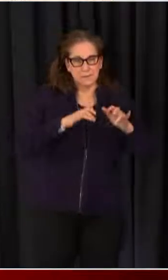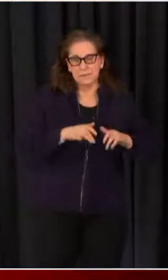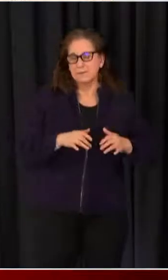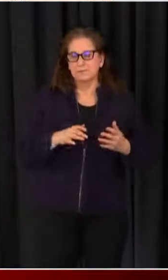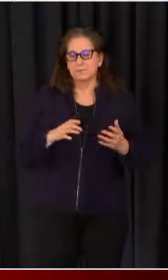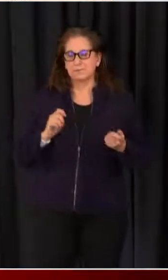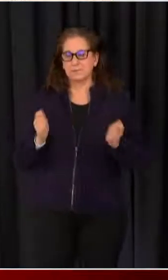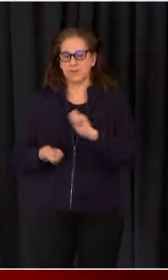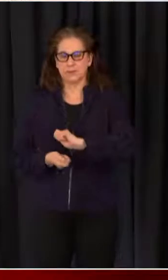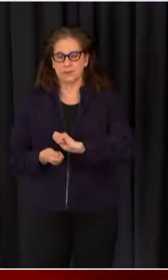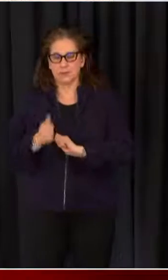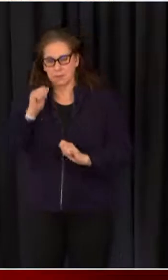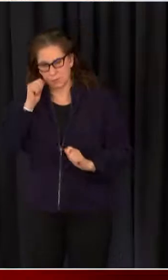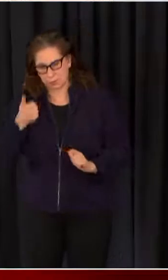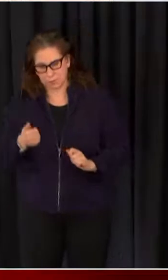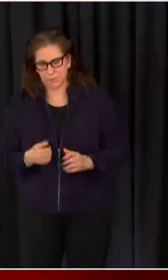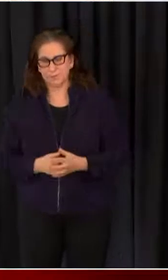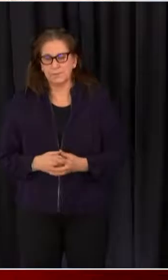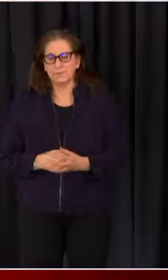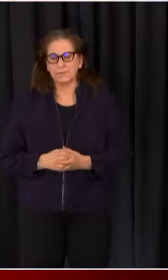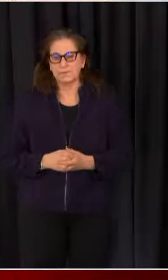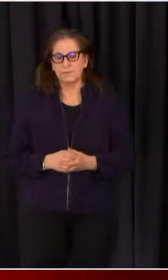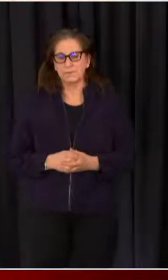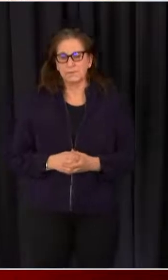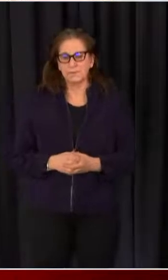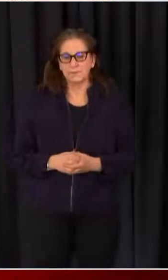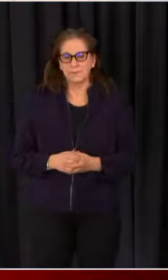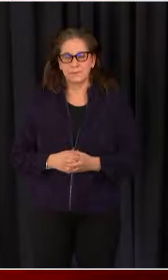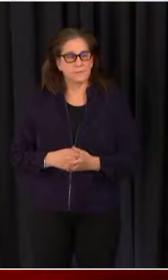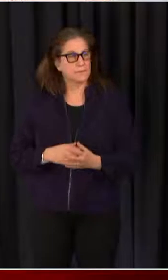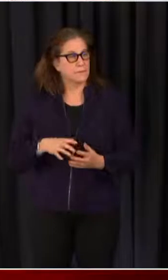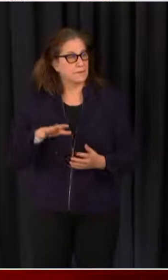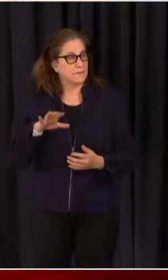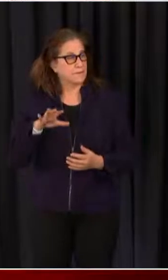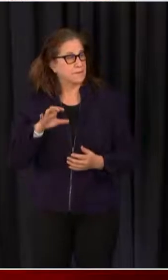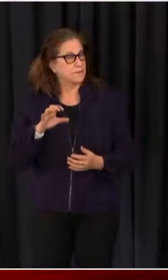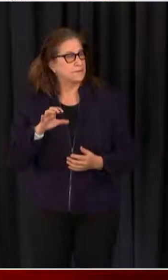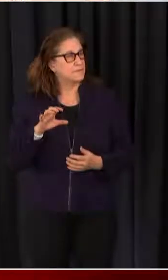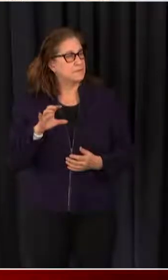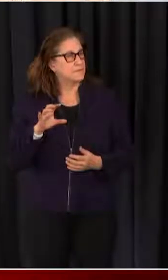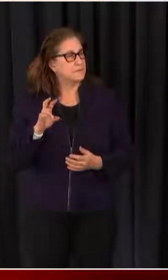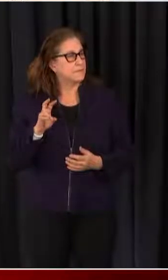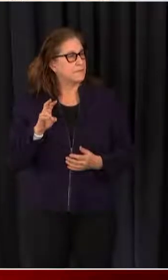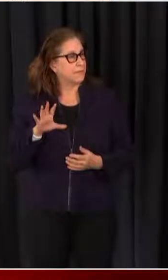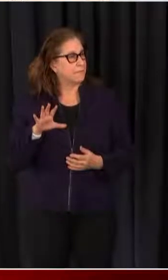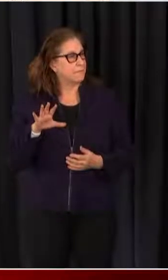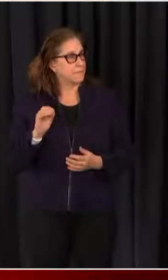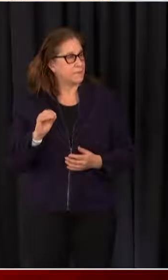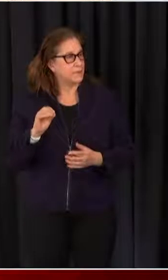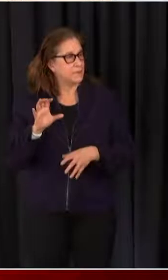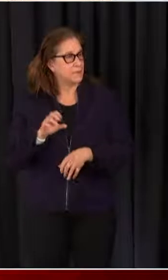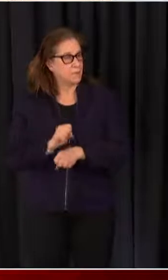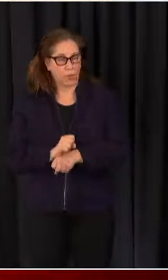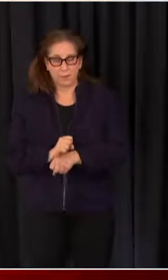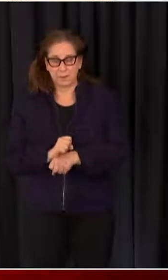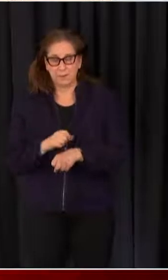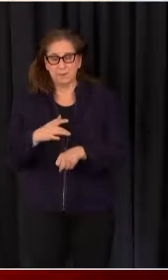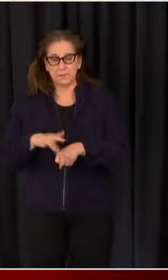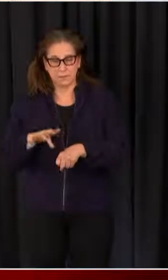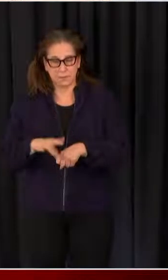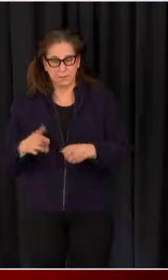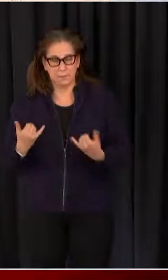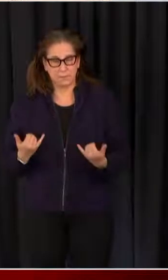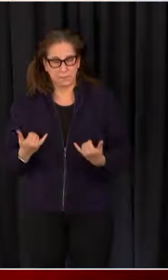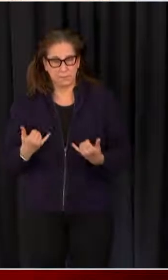portal with 5,750 appointments, and the priority the priority zip